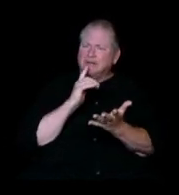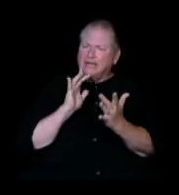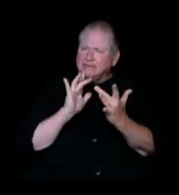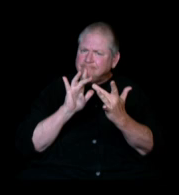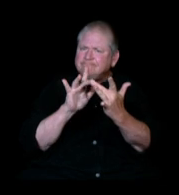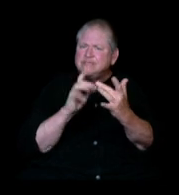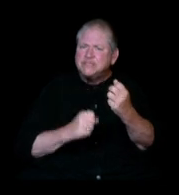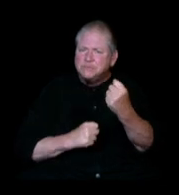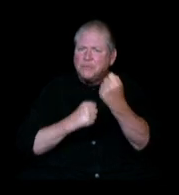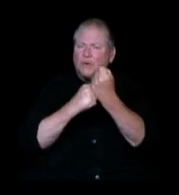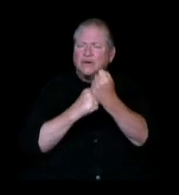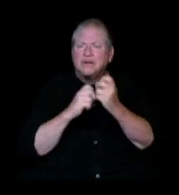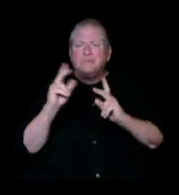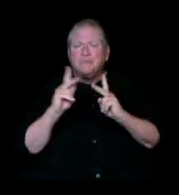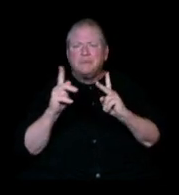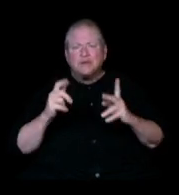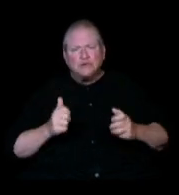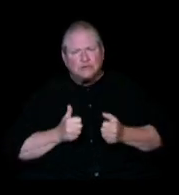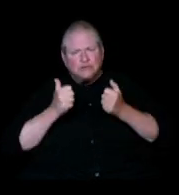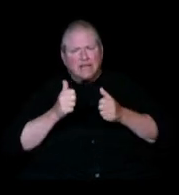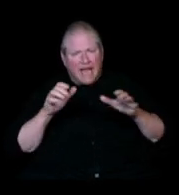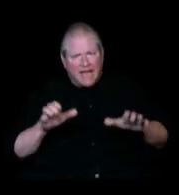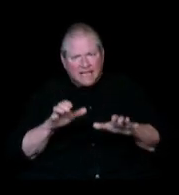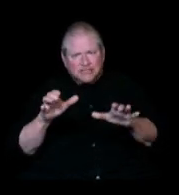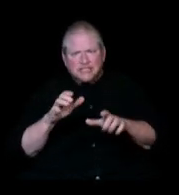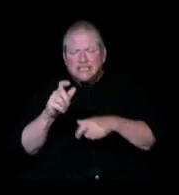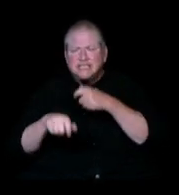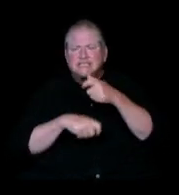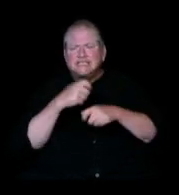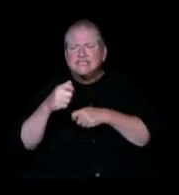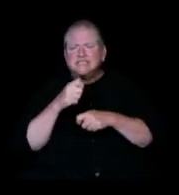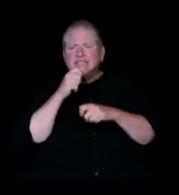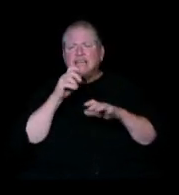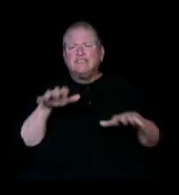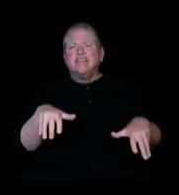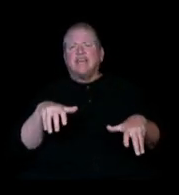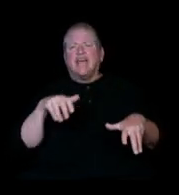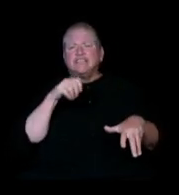over inaction and connection over isolation.